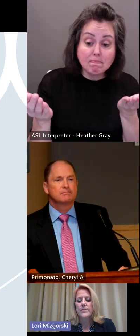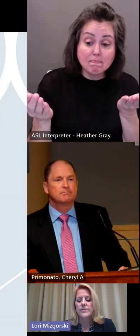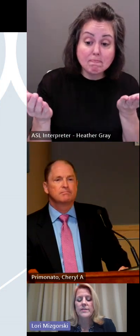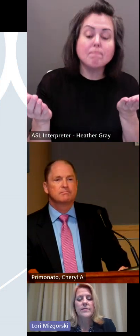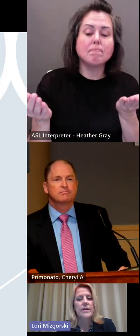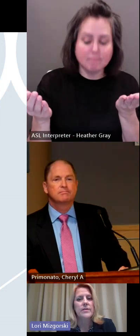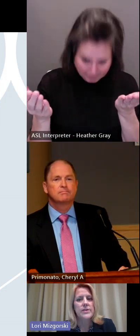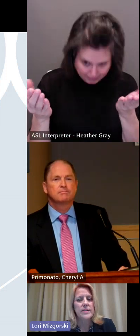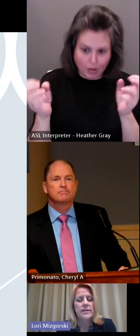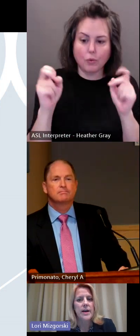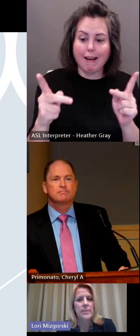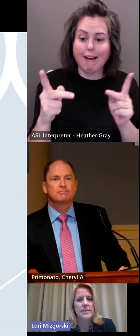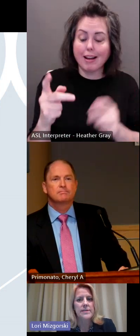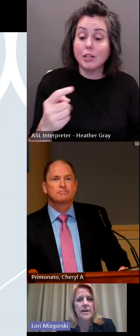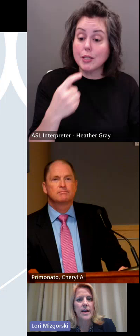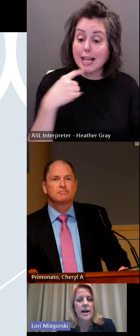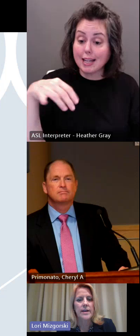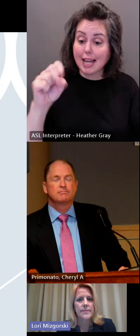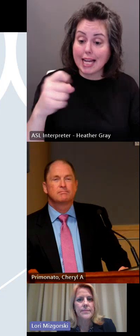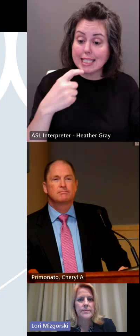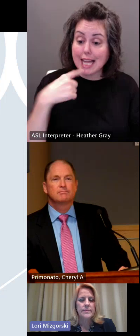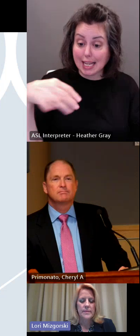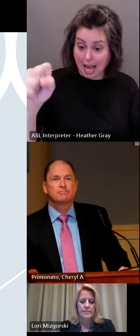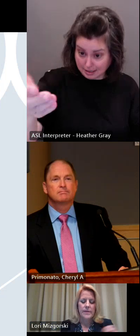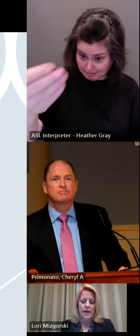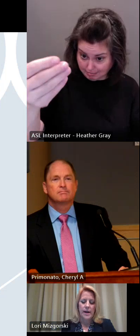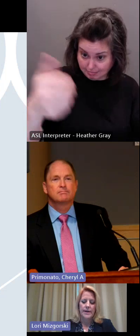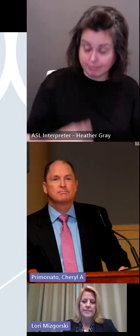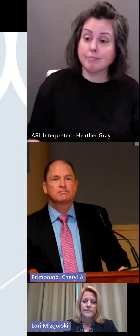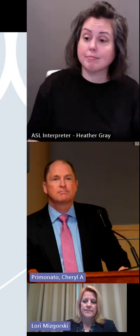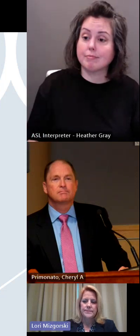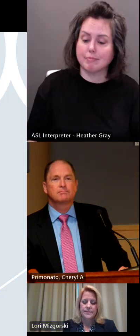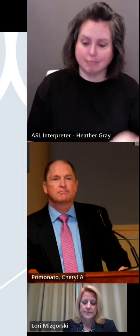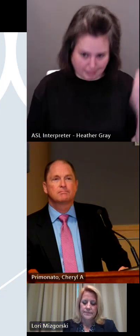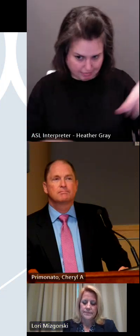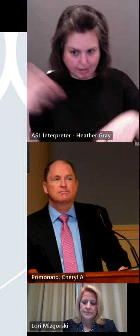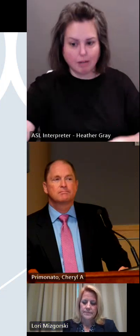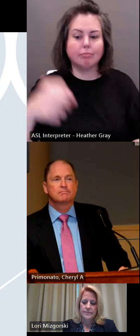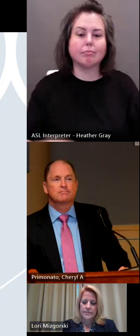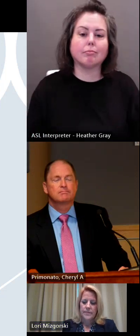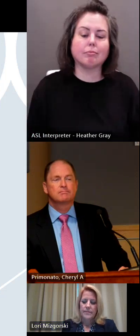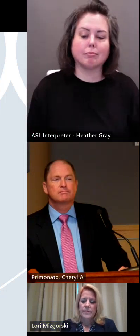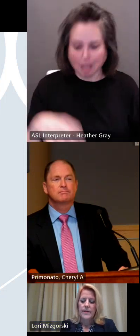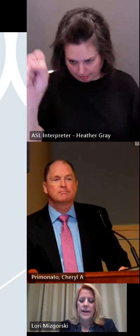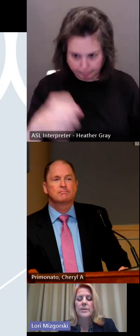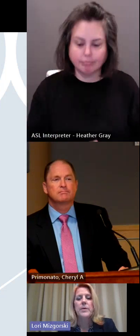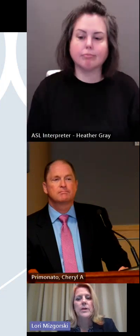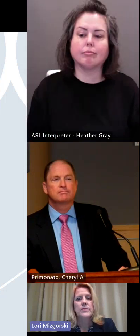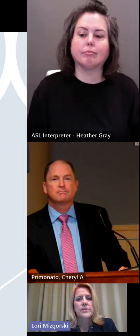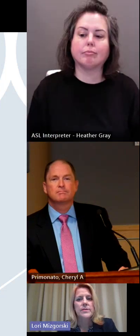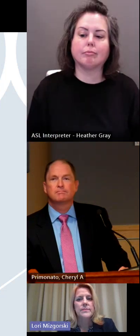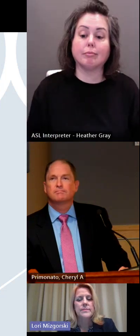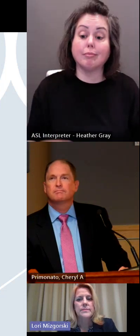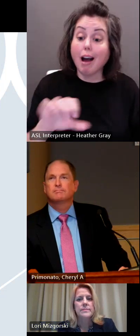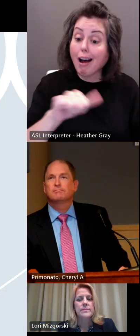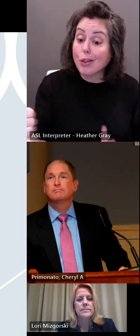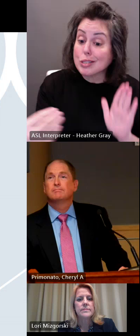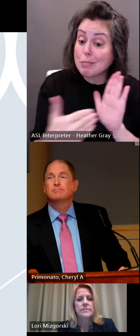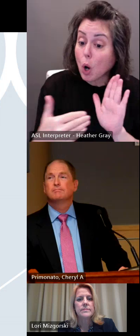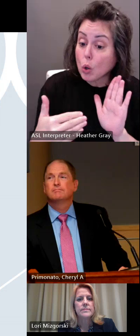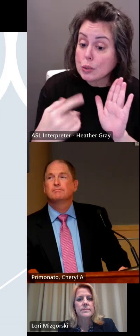Okay, all those in favor signify by saying aye. Aye. Aye. Any opposed?